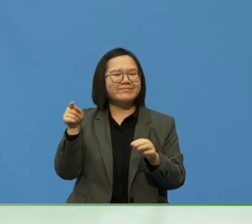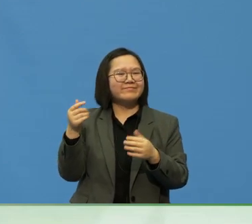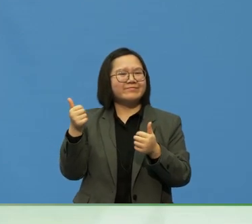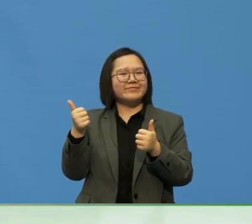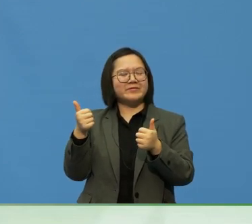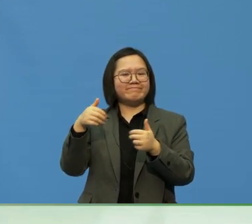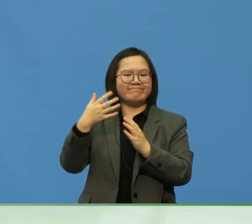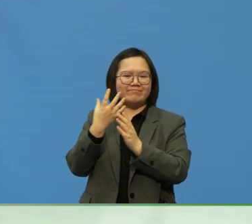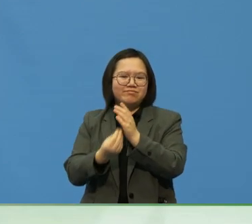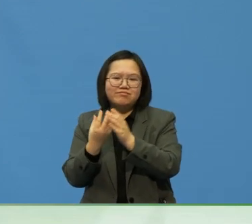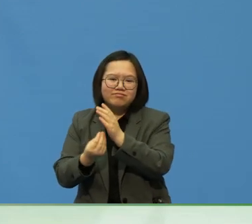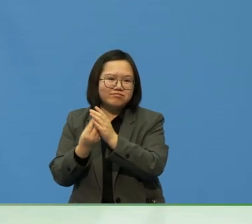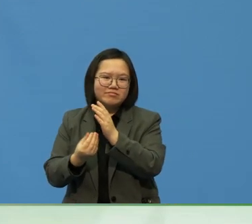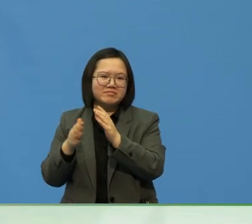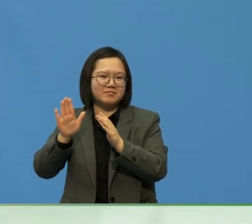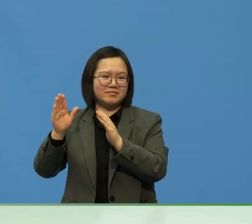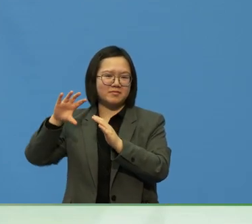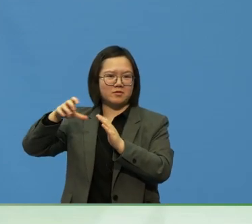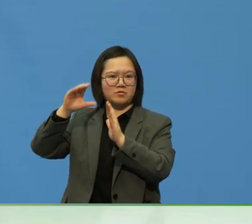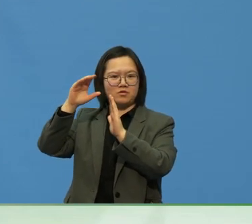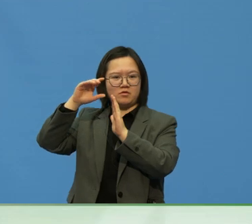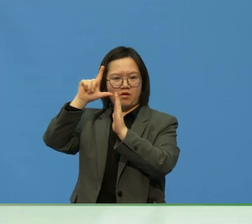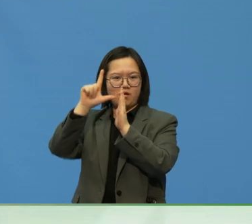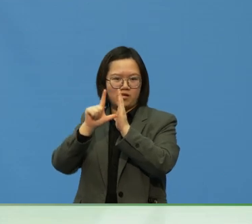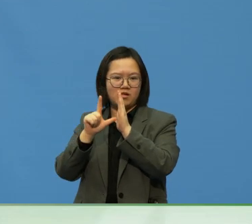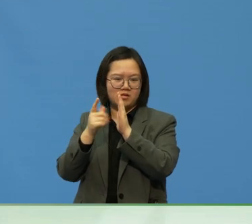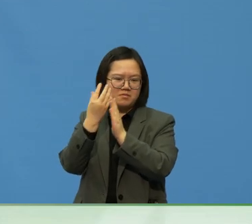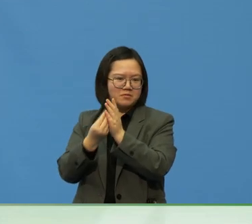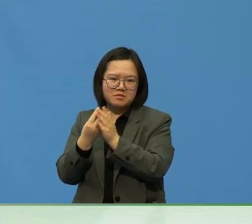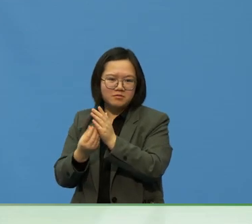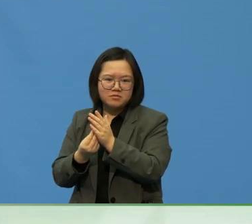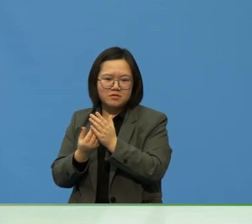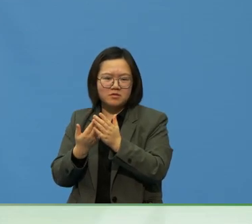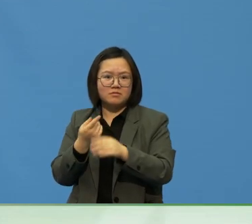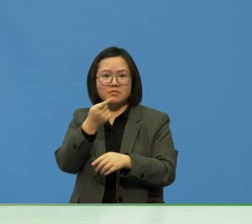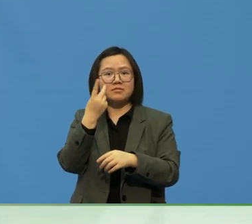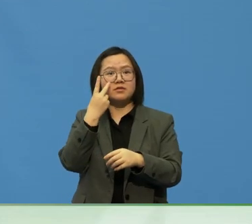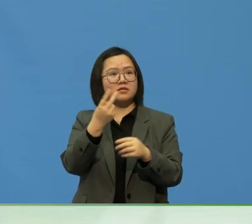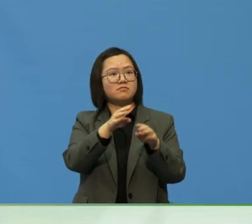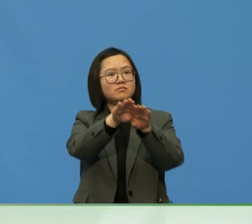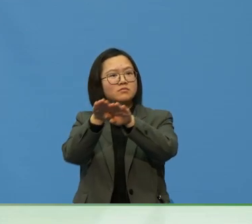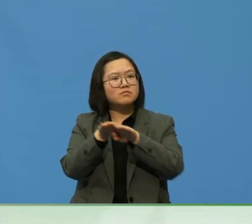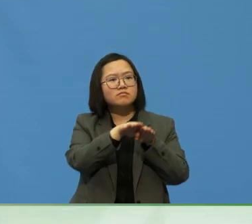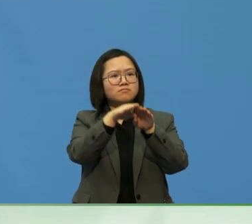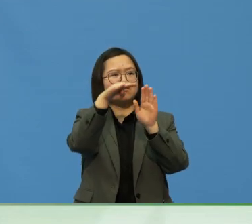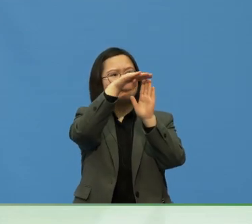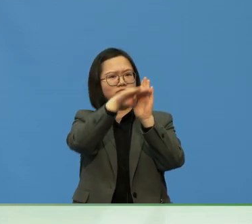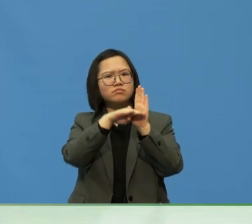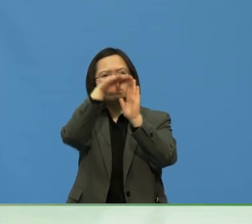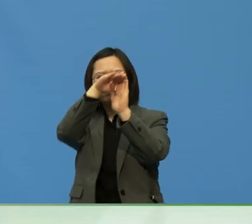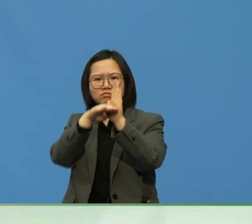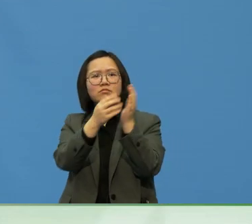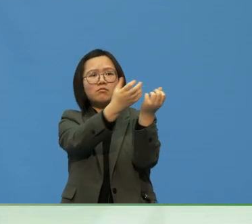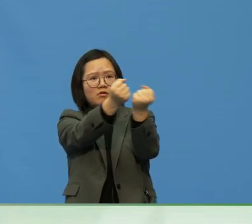messages about what the best practice looks like. Yes, you have to have standards, but they're never good enough in local building codes. So we do